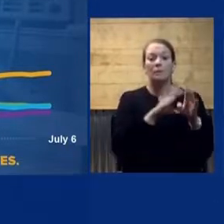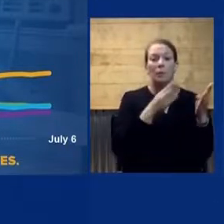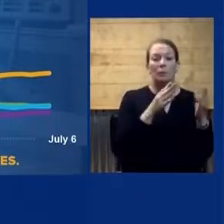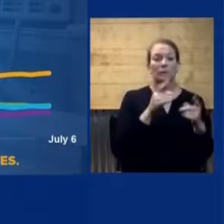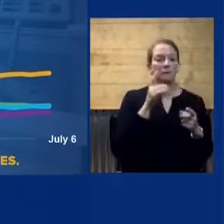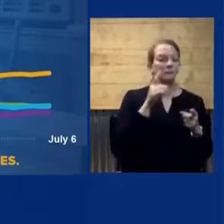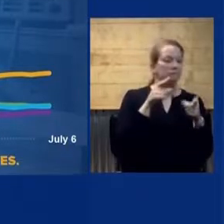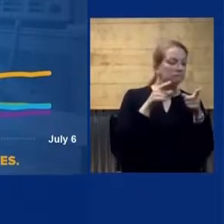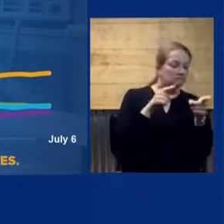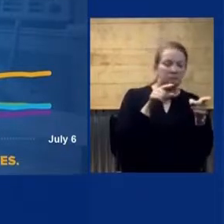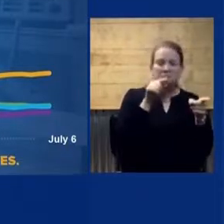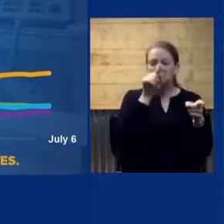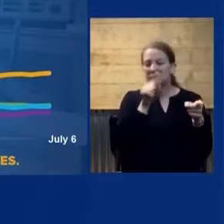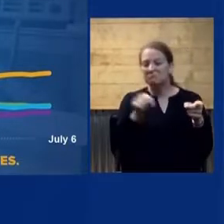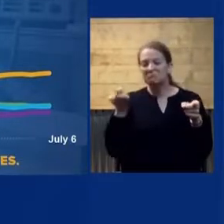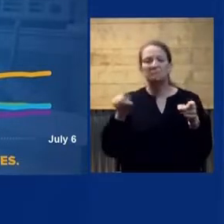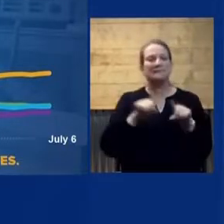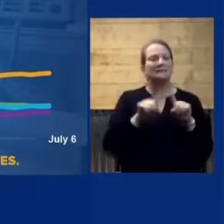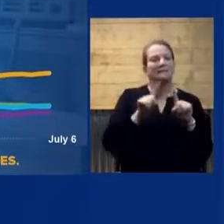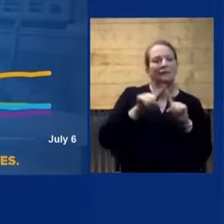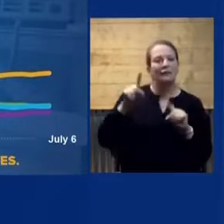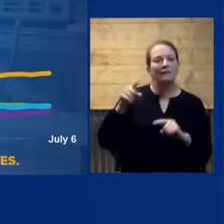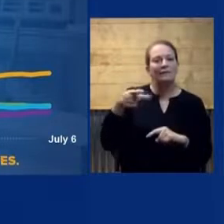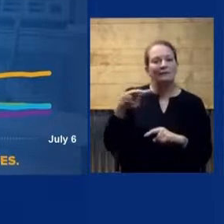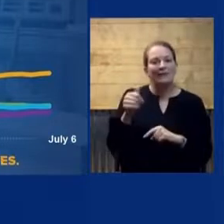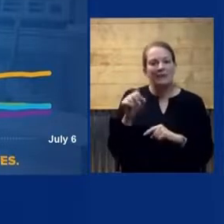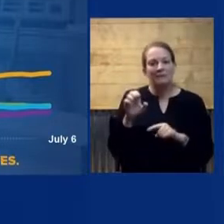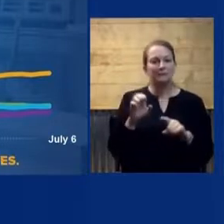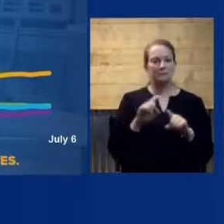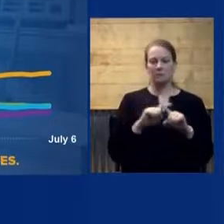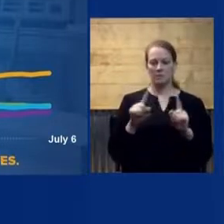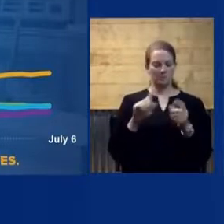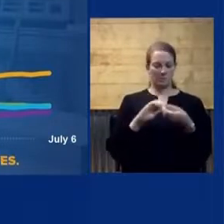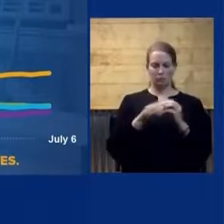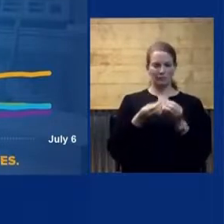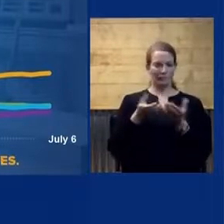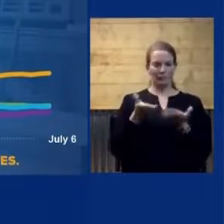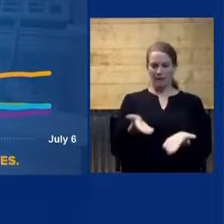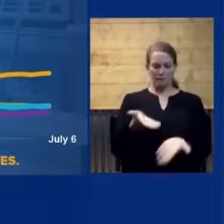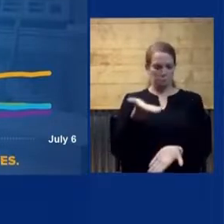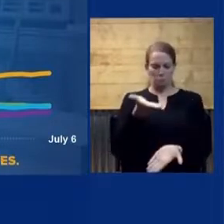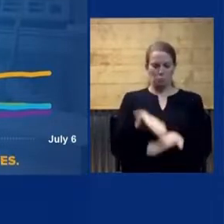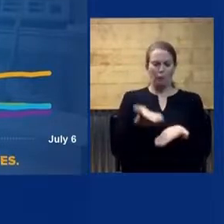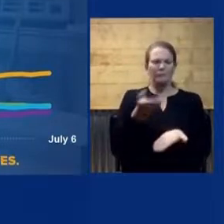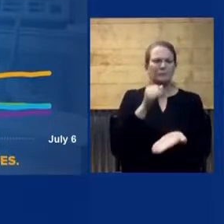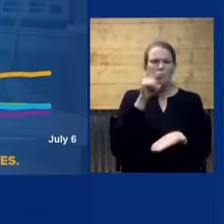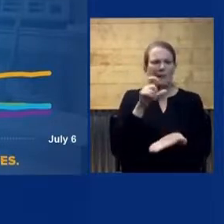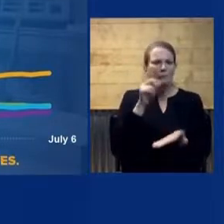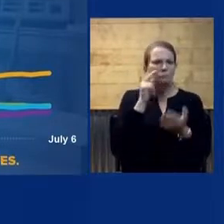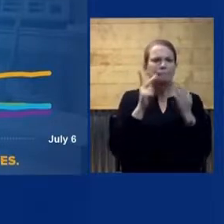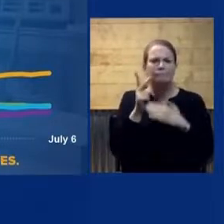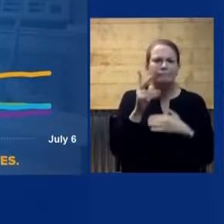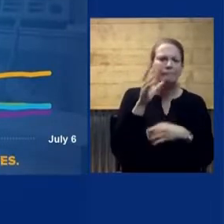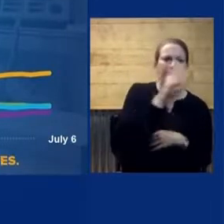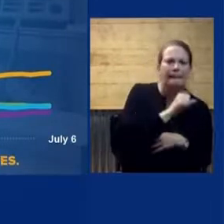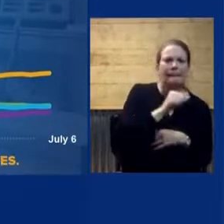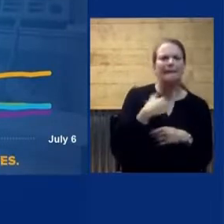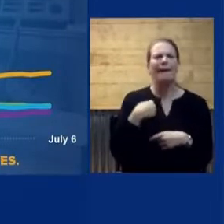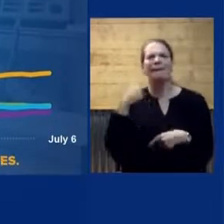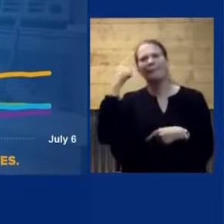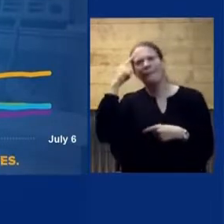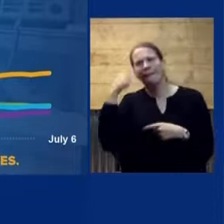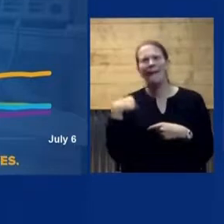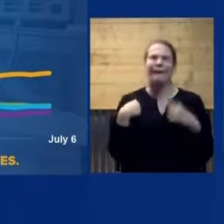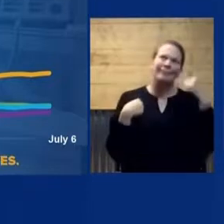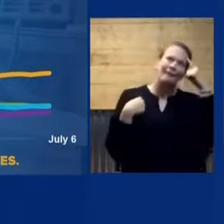phases. But you have numbers. You have proof. You don't have to guess. It's no longer a question of theory. I think this, I believe this,